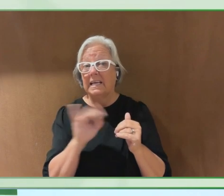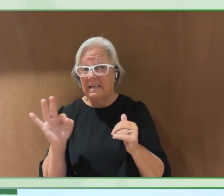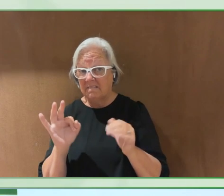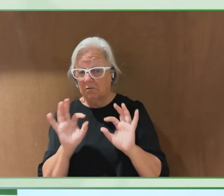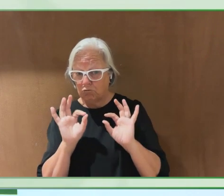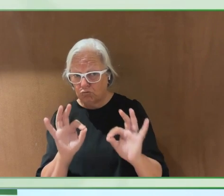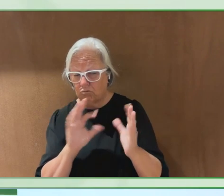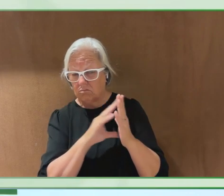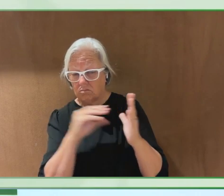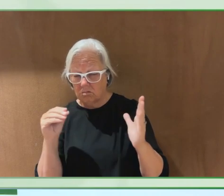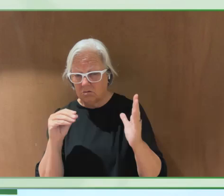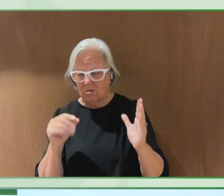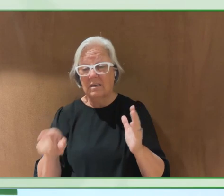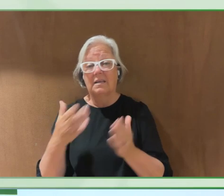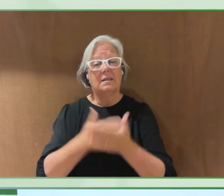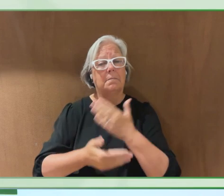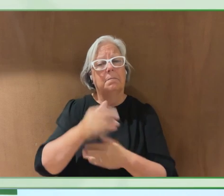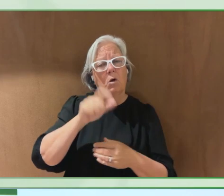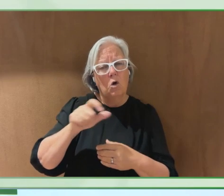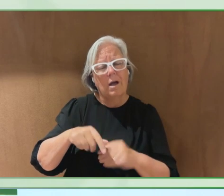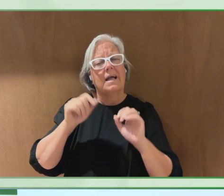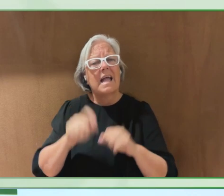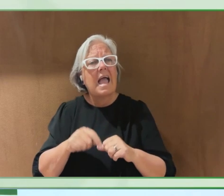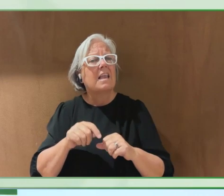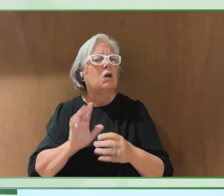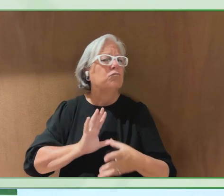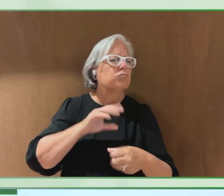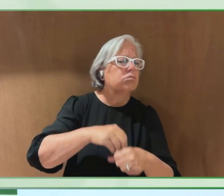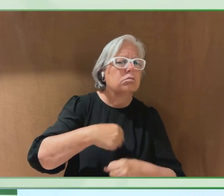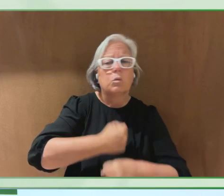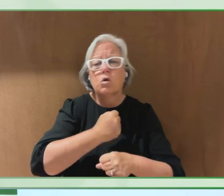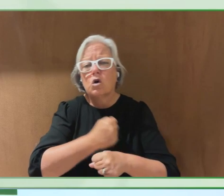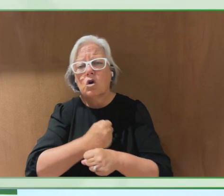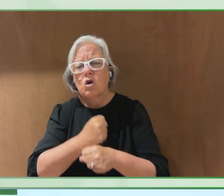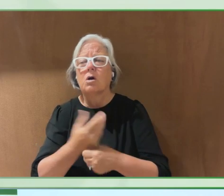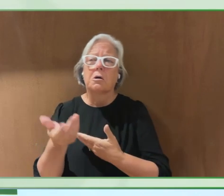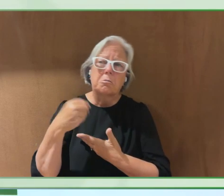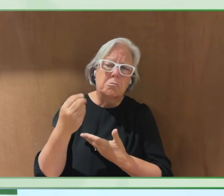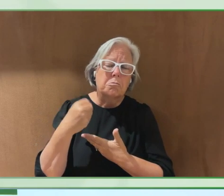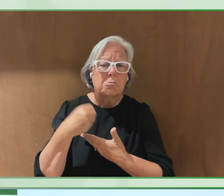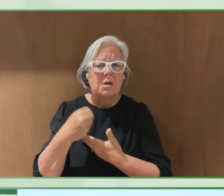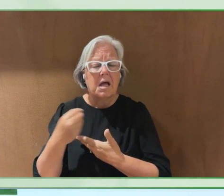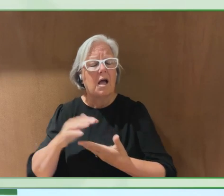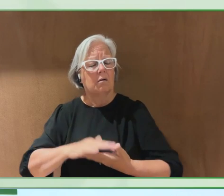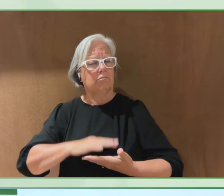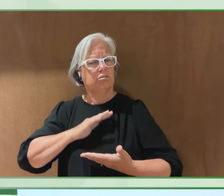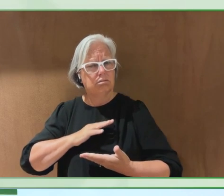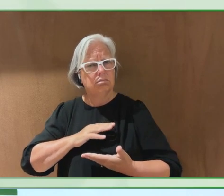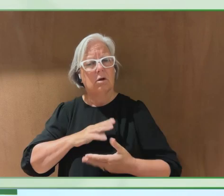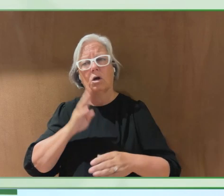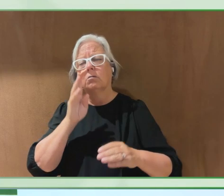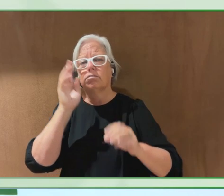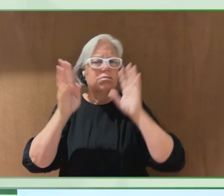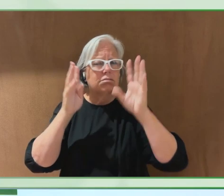disabilities can be contributing members of society who are economically empowered, innovative, dynamic. Thank you so much for your